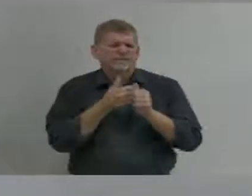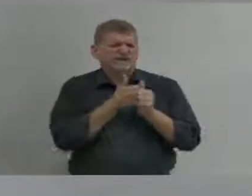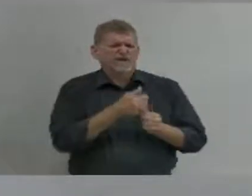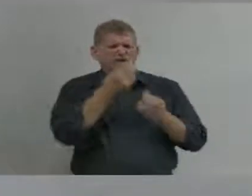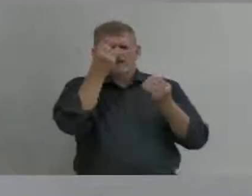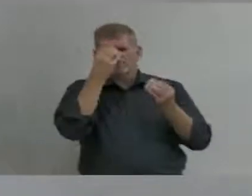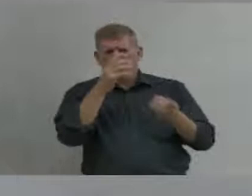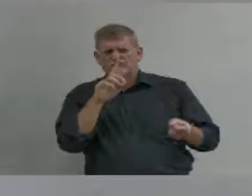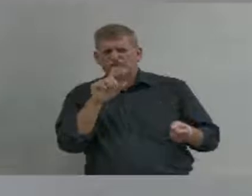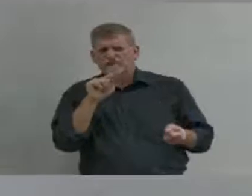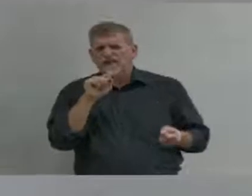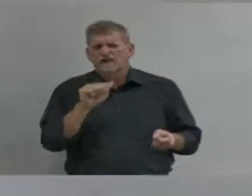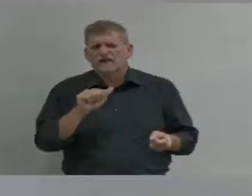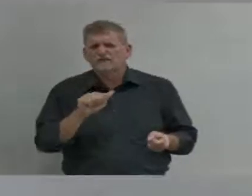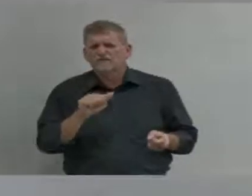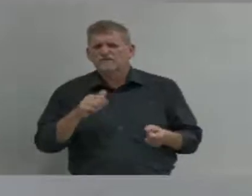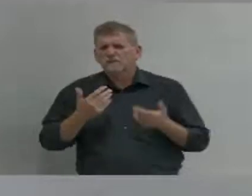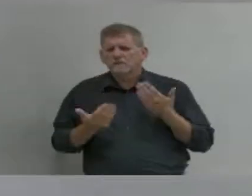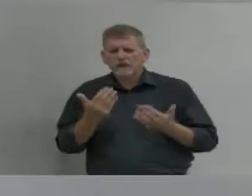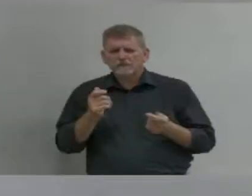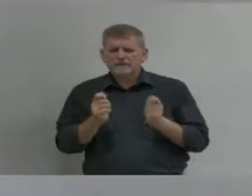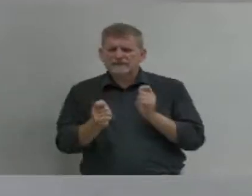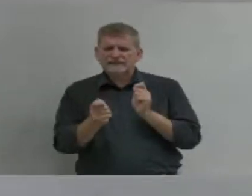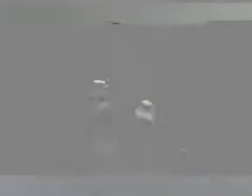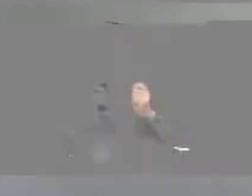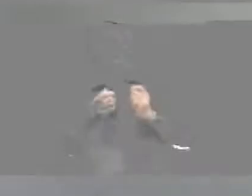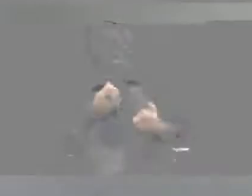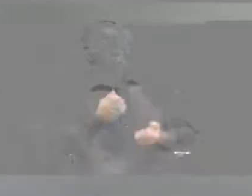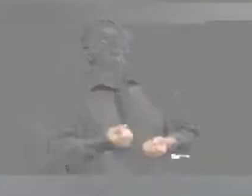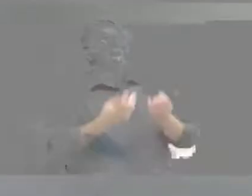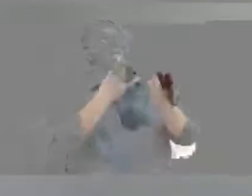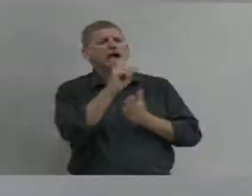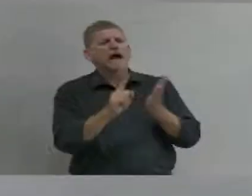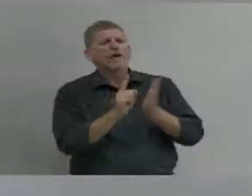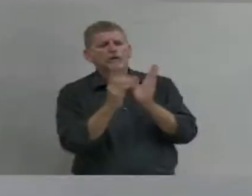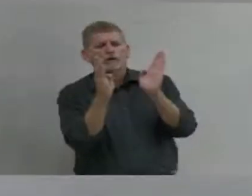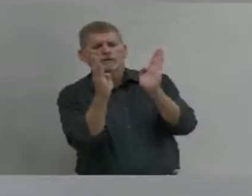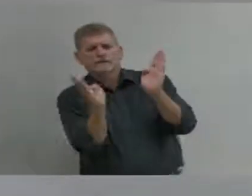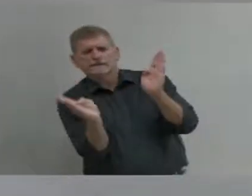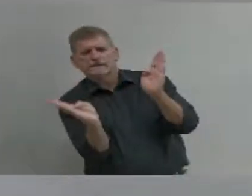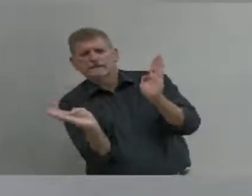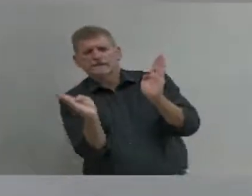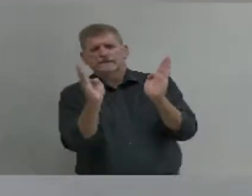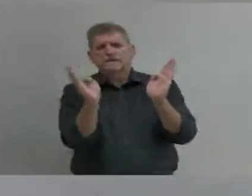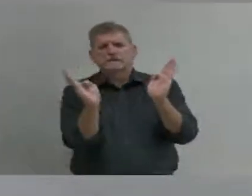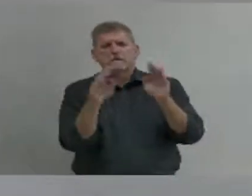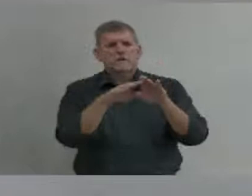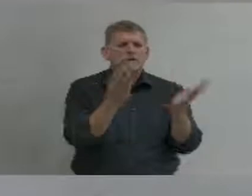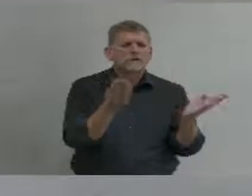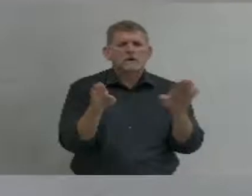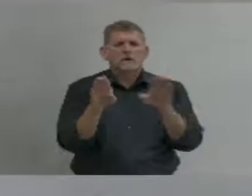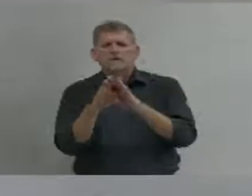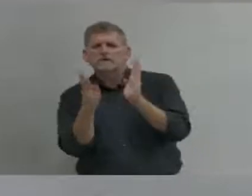modification of hours of operation, so that is being considered and